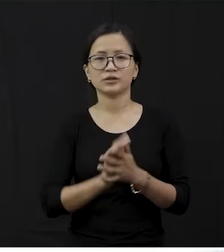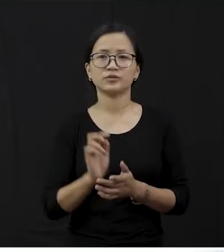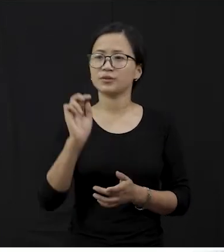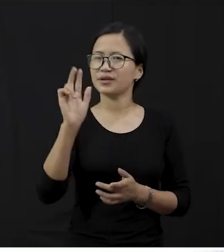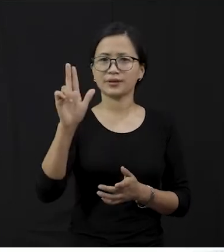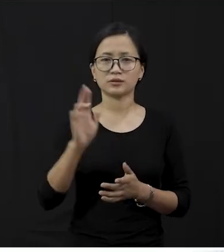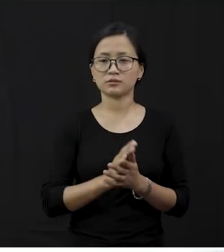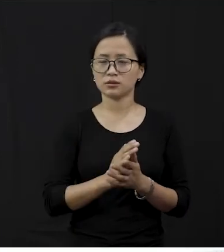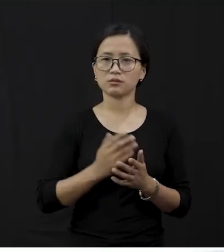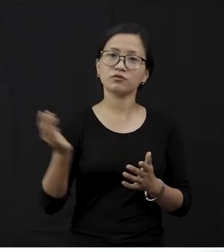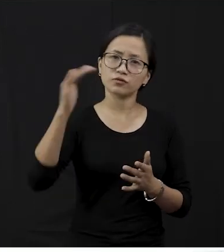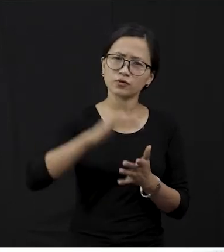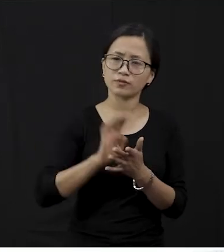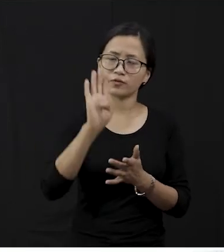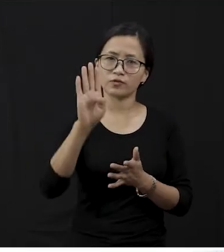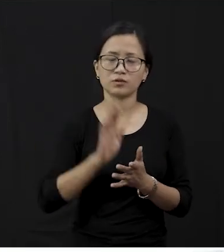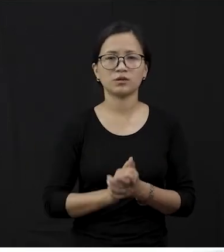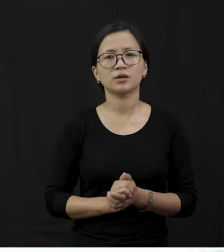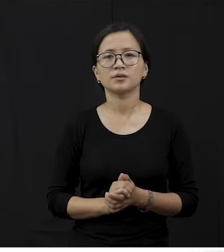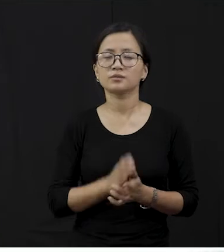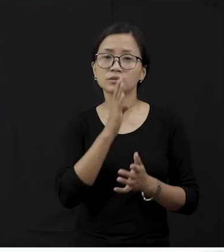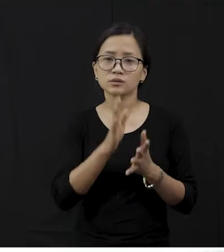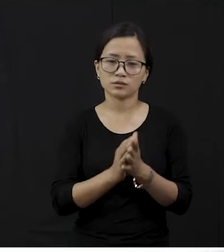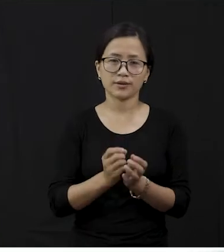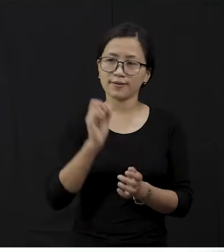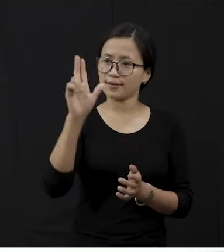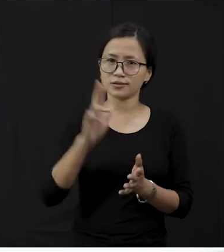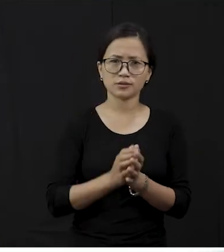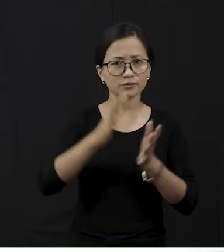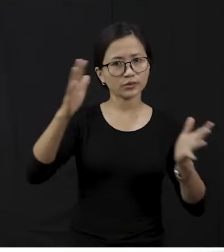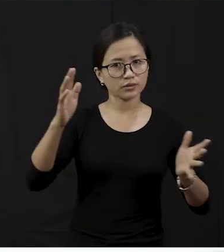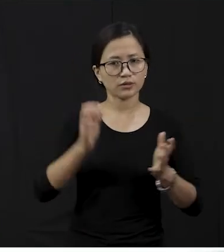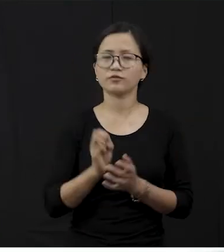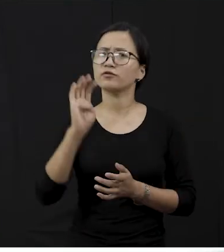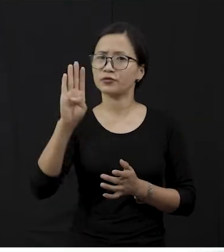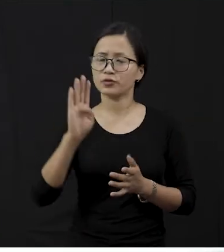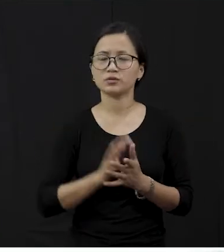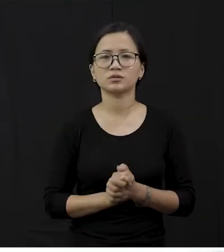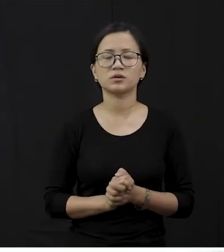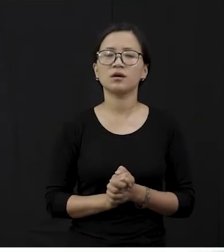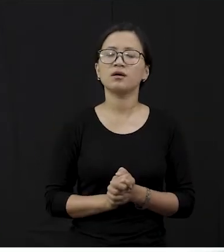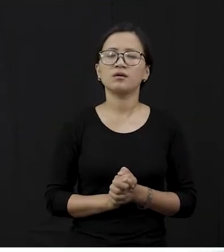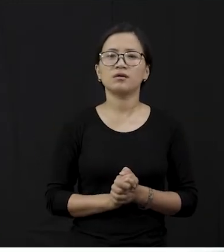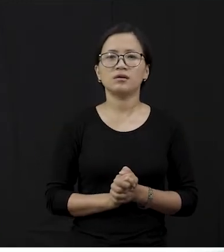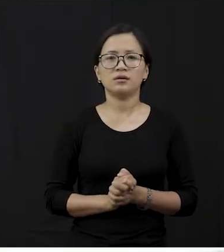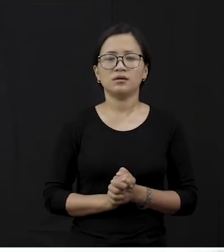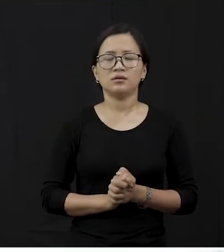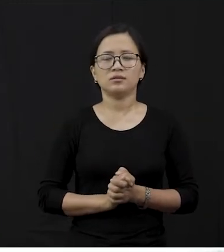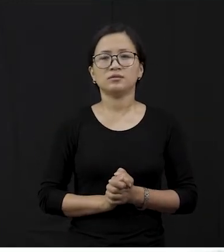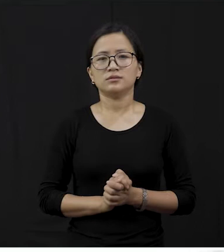right? Because 8 is a bigger number. So, we can't subtract 8 from